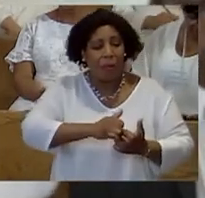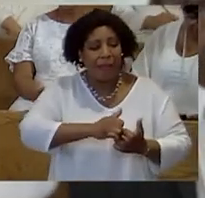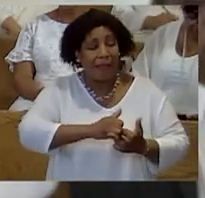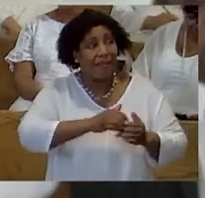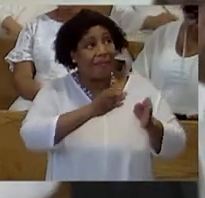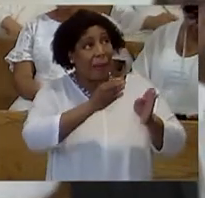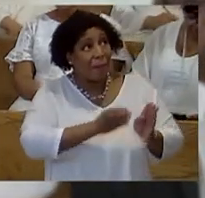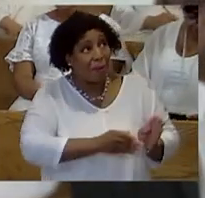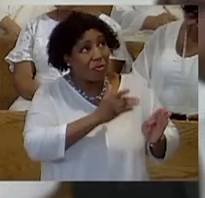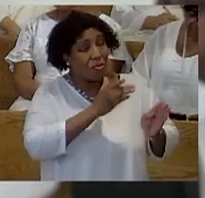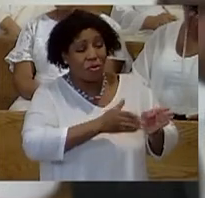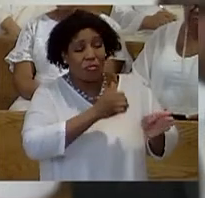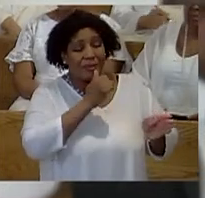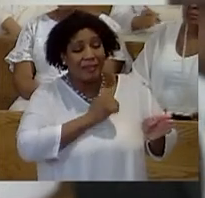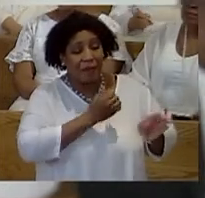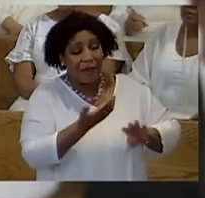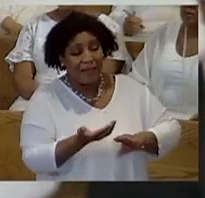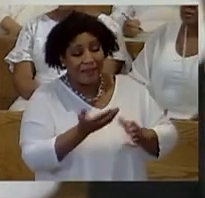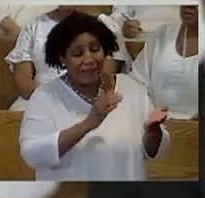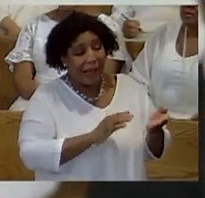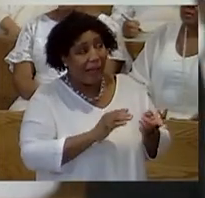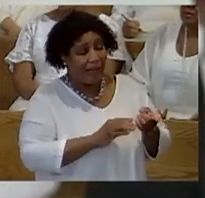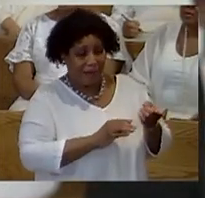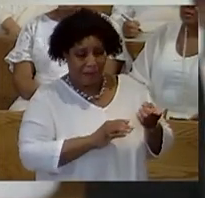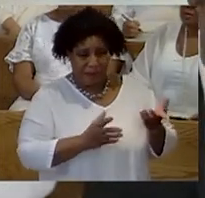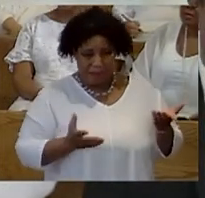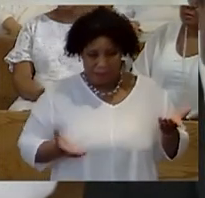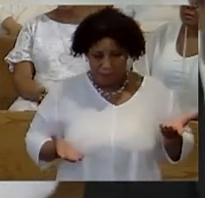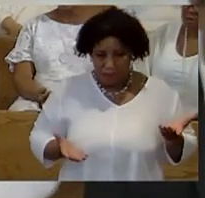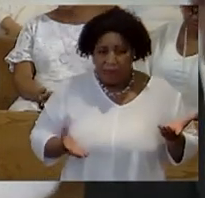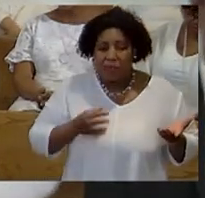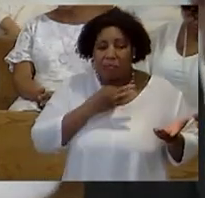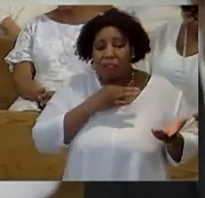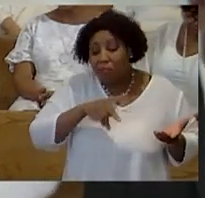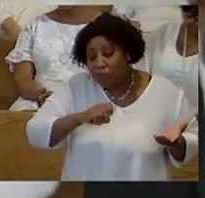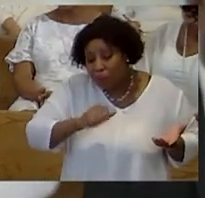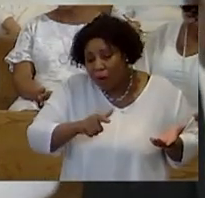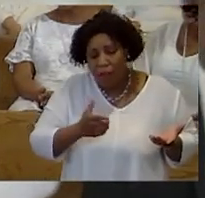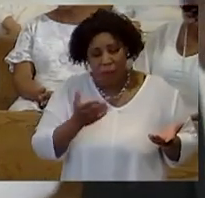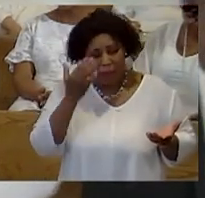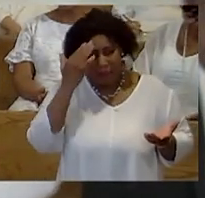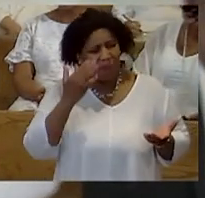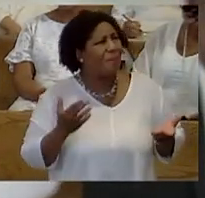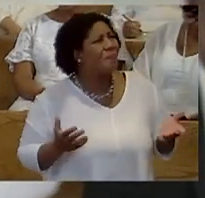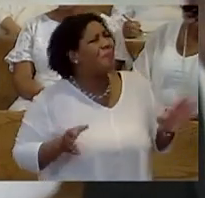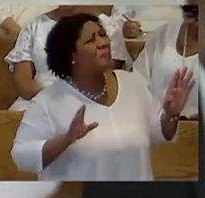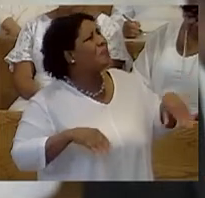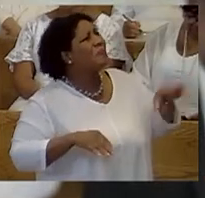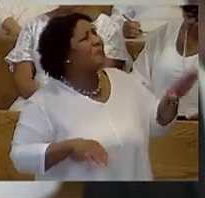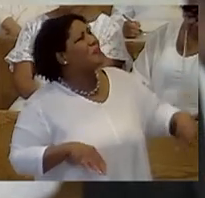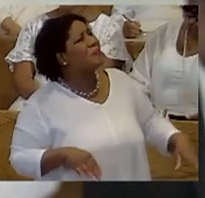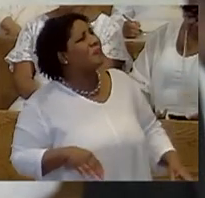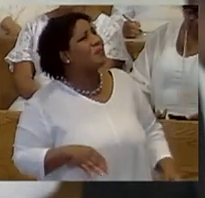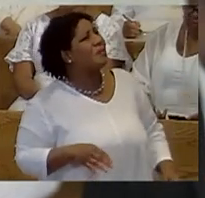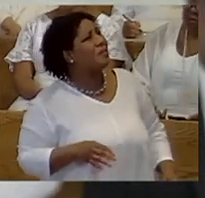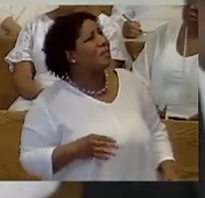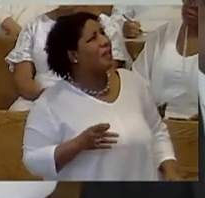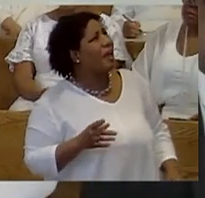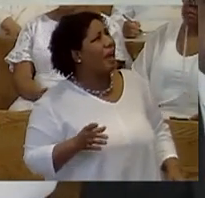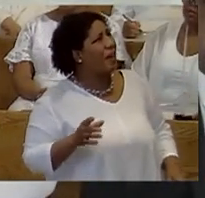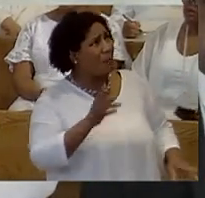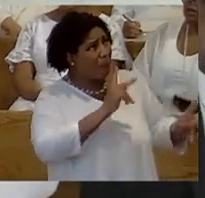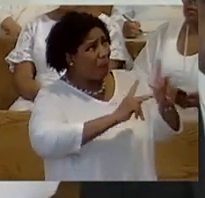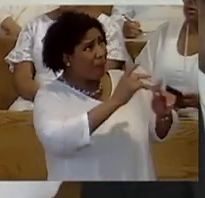and died for him. He wants to know that, Jesus, why in the world did you die for folk like